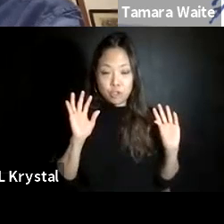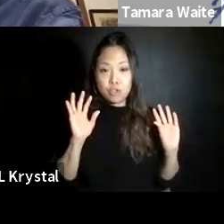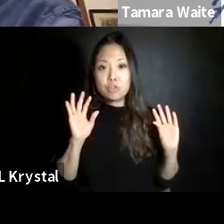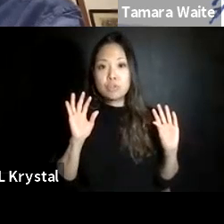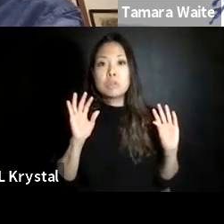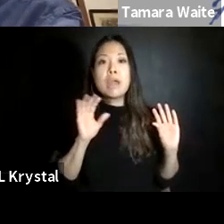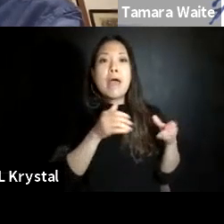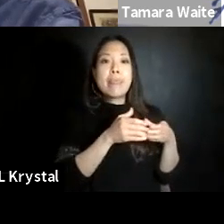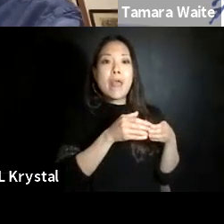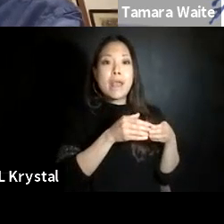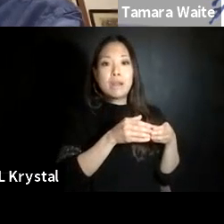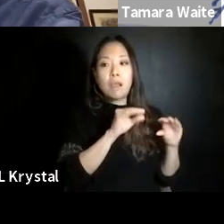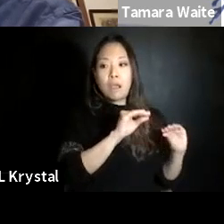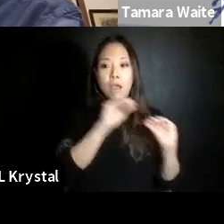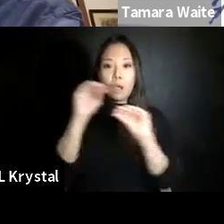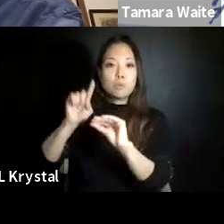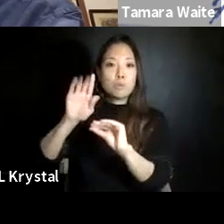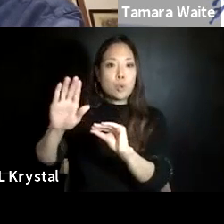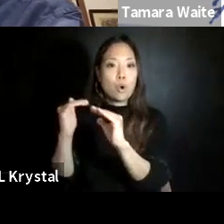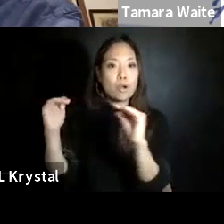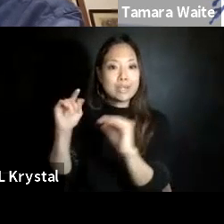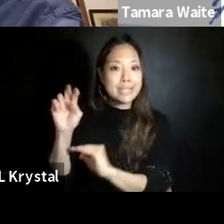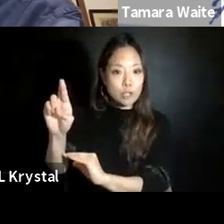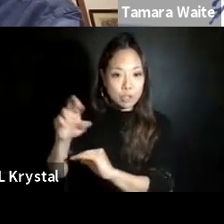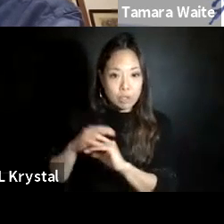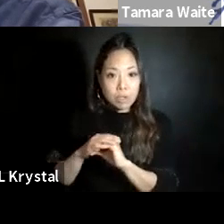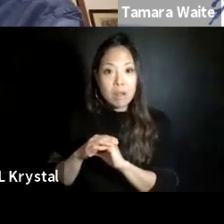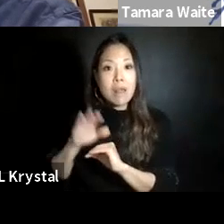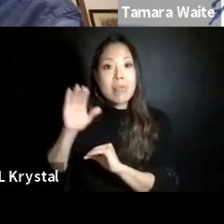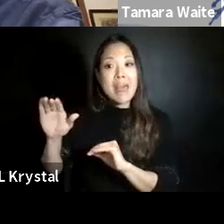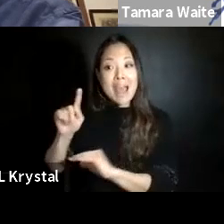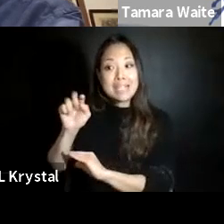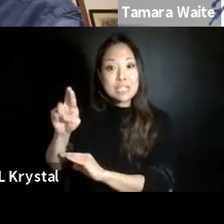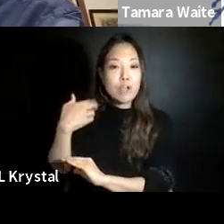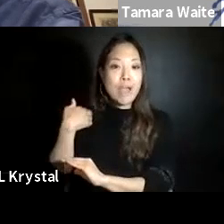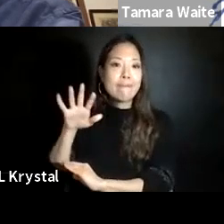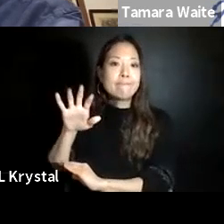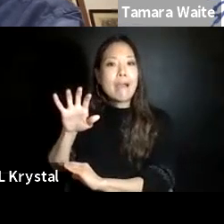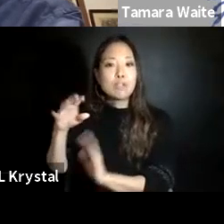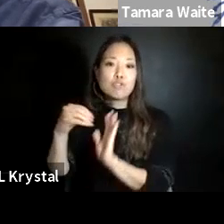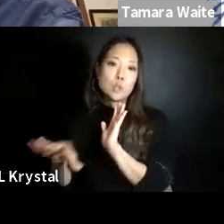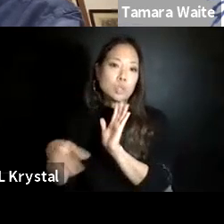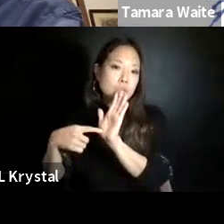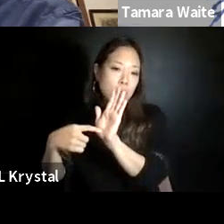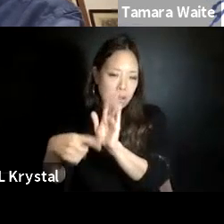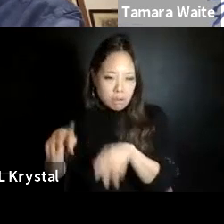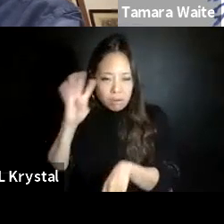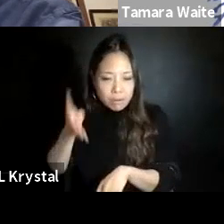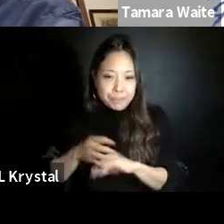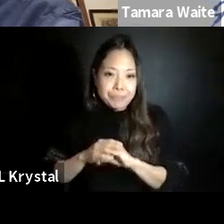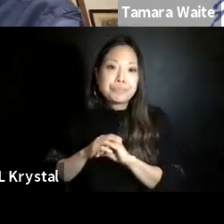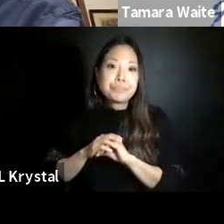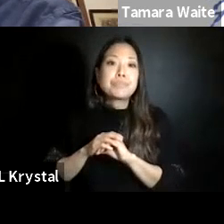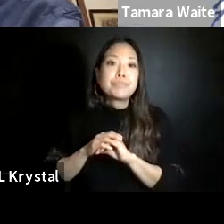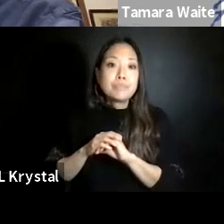tier. Right. So you've got 500 kids in that tier for the sake of the conversation. Then you've got a lottery